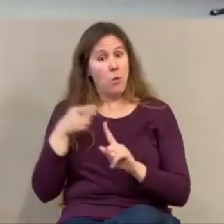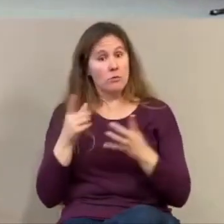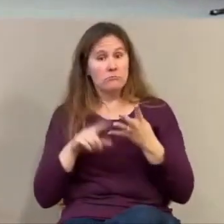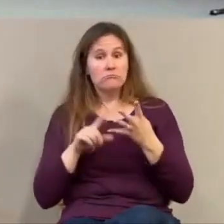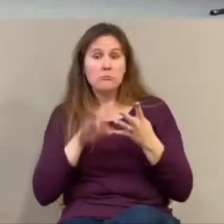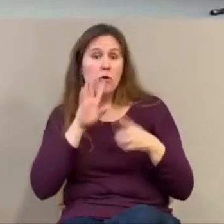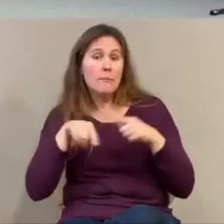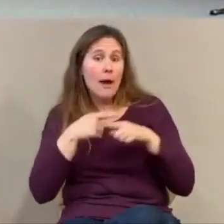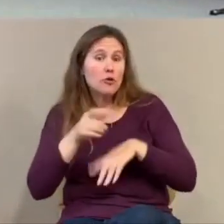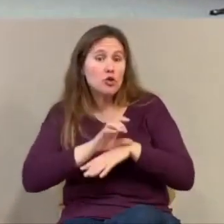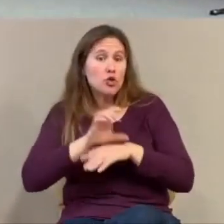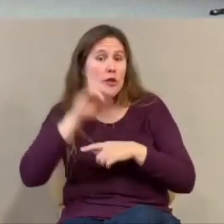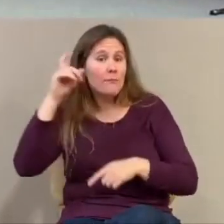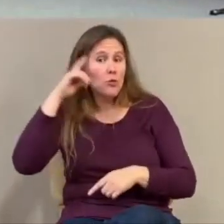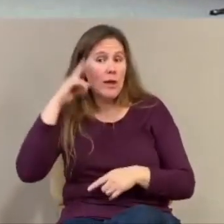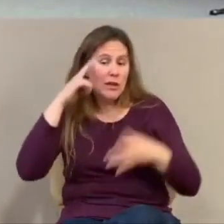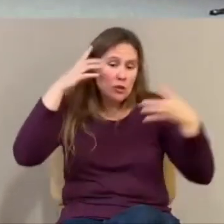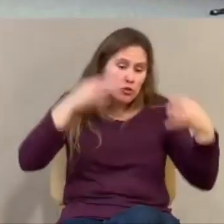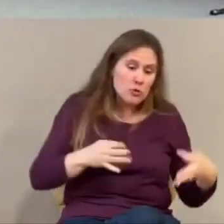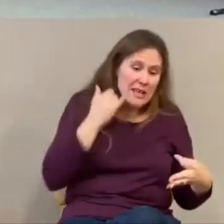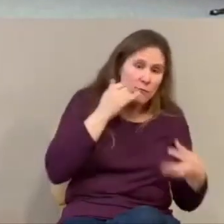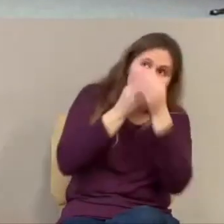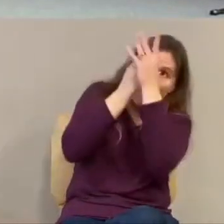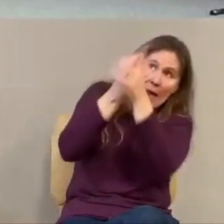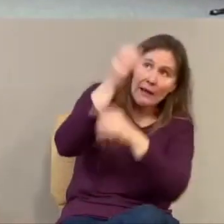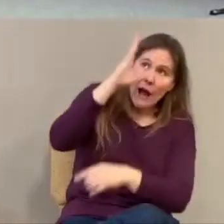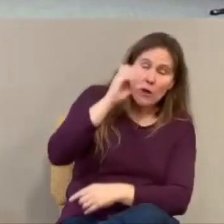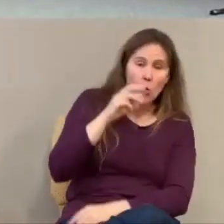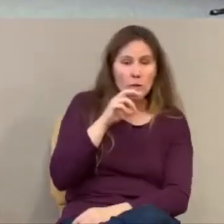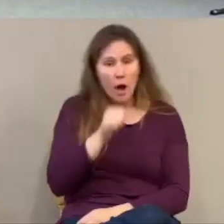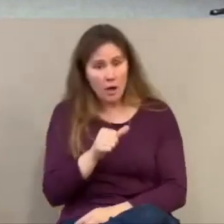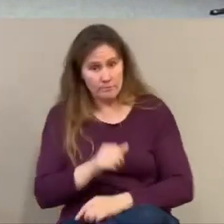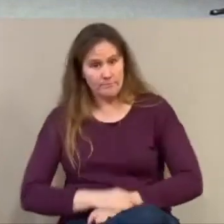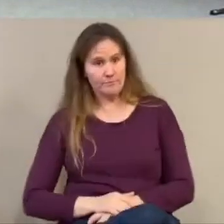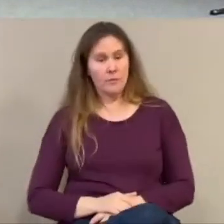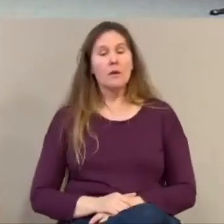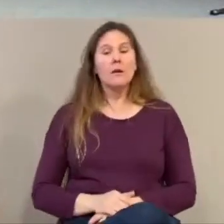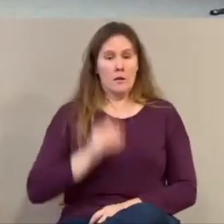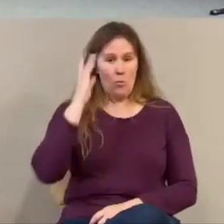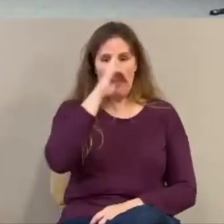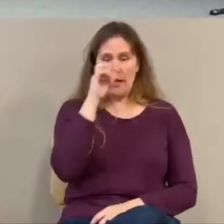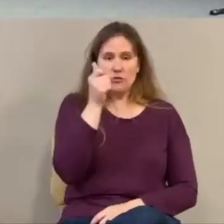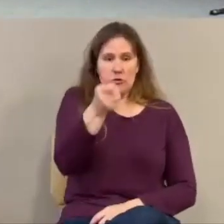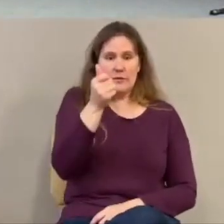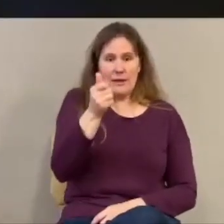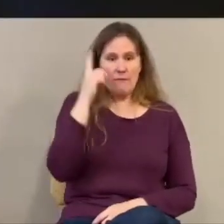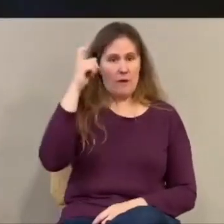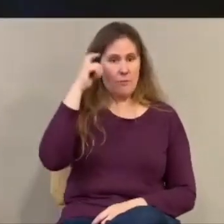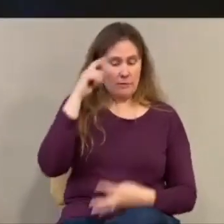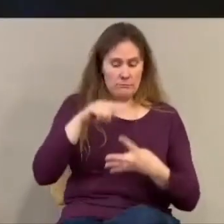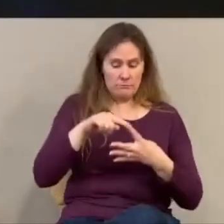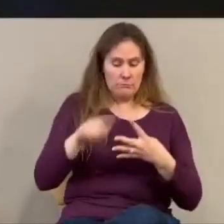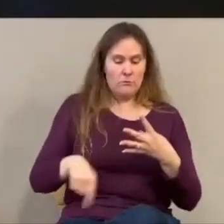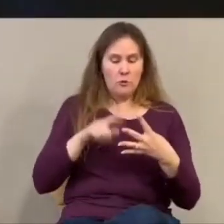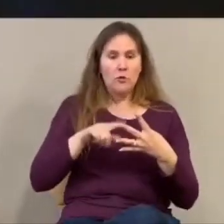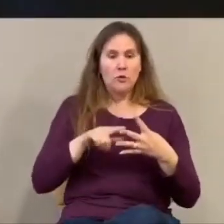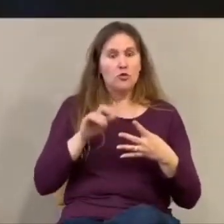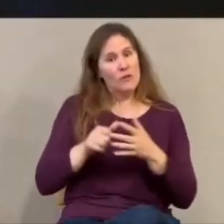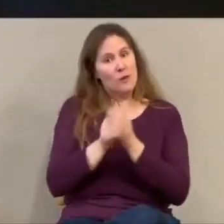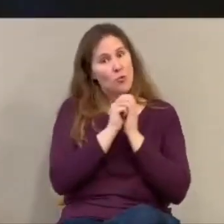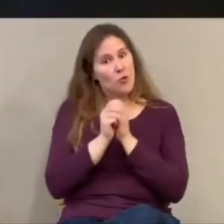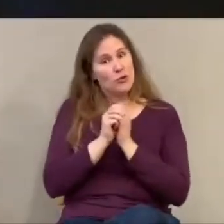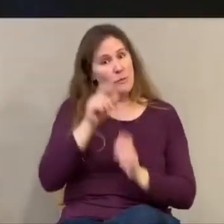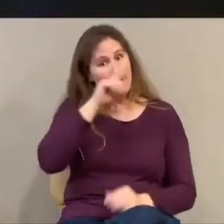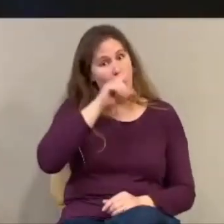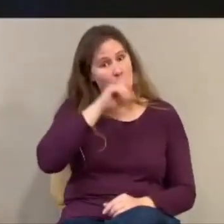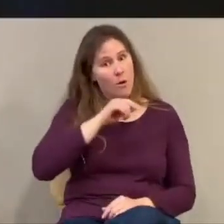church government, you can choose whether or not to obey God because of your self-government. You can worship a false god if